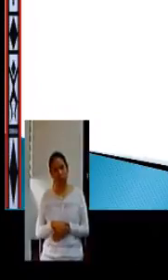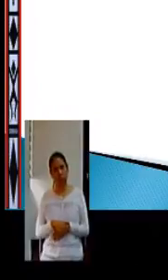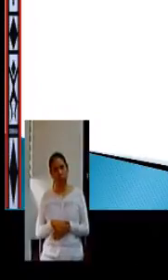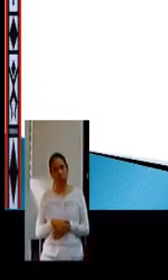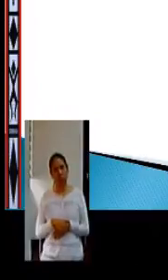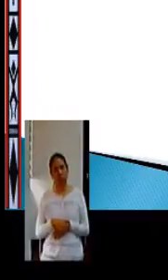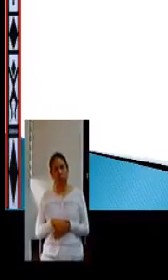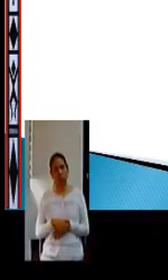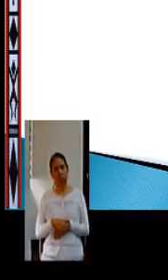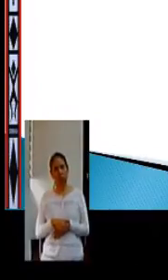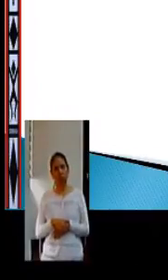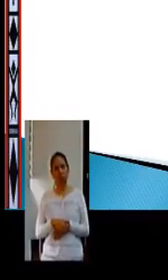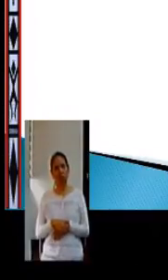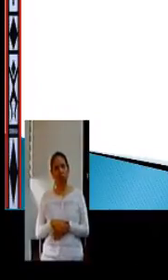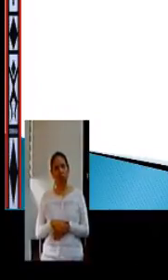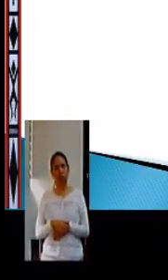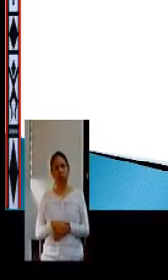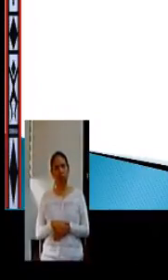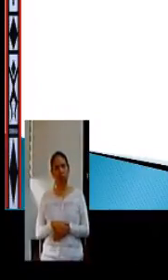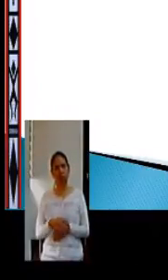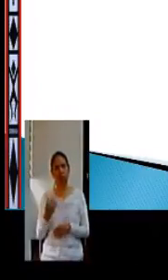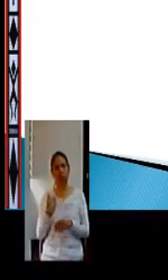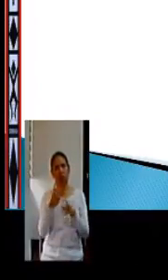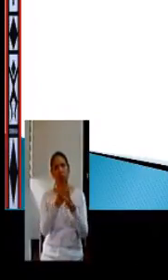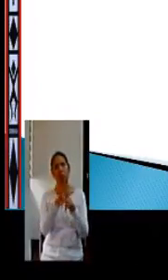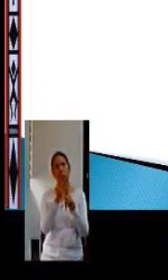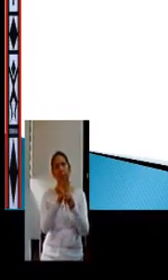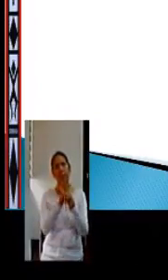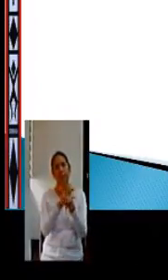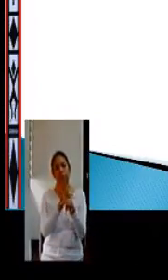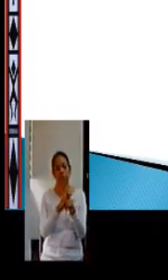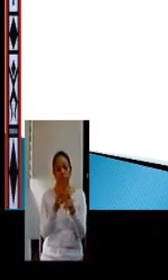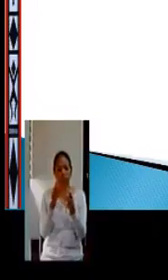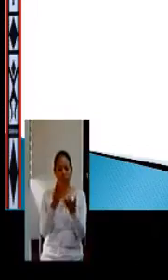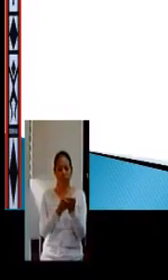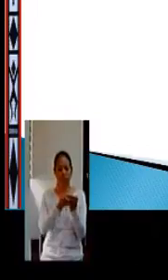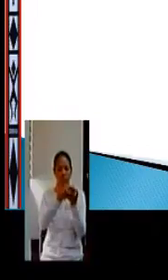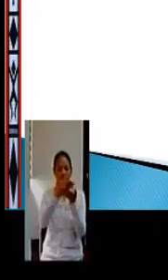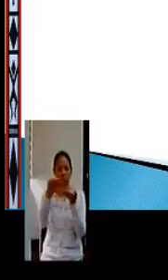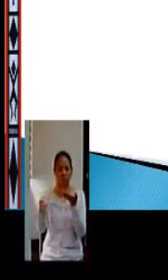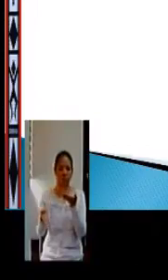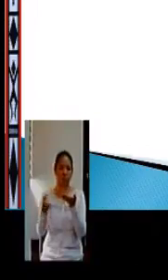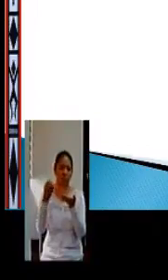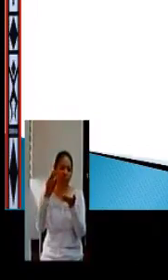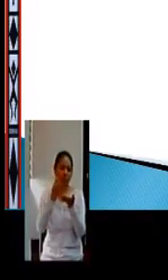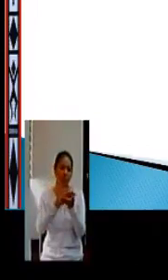talaga yung products namin binibili ng mura. Next, please.